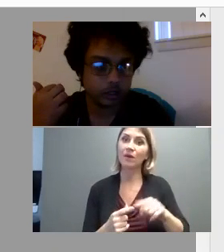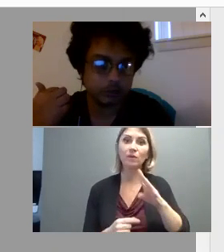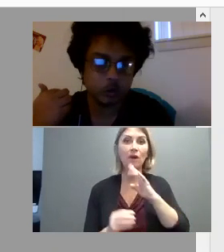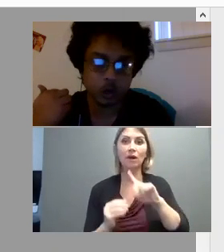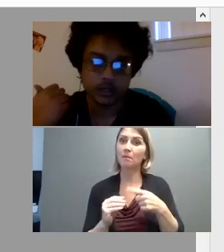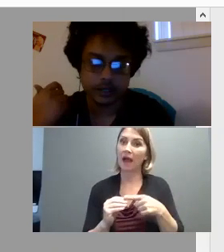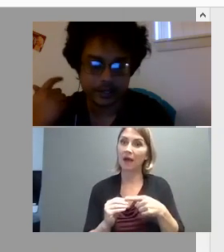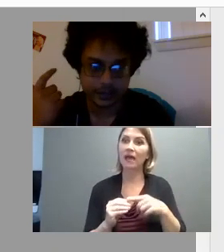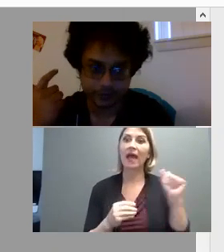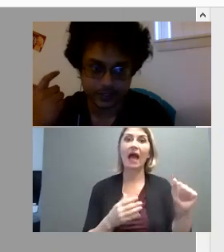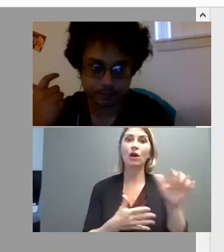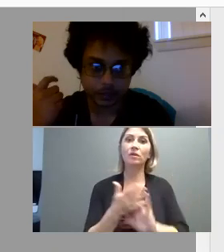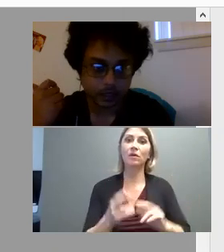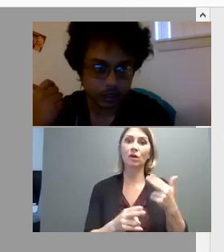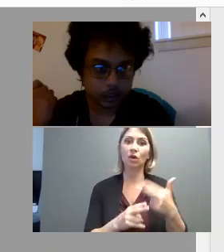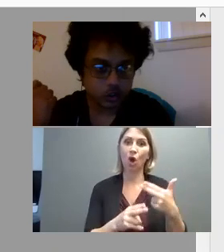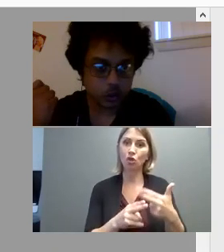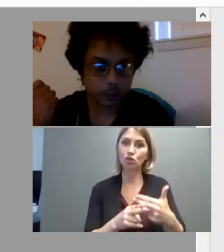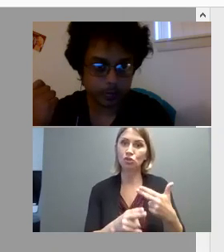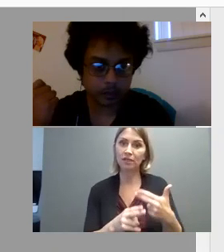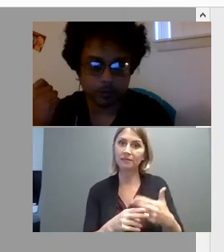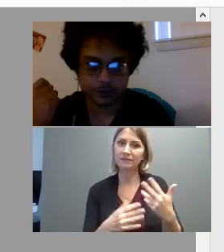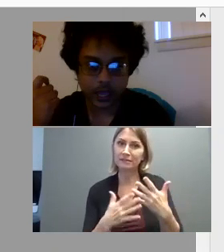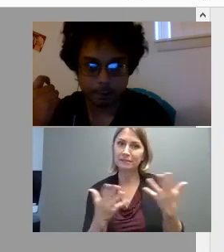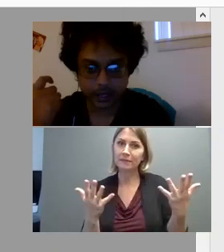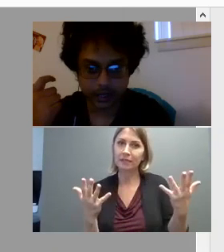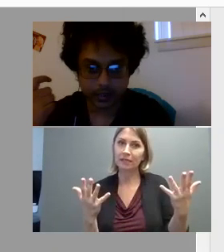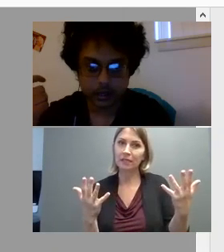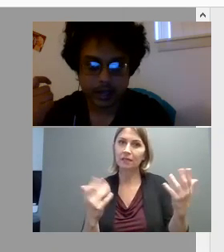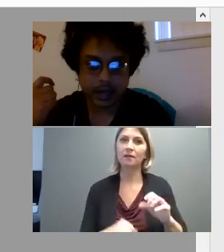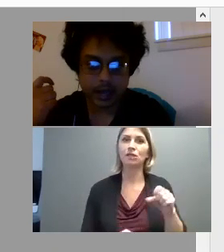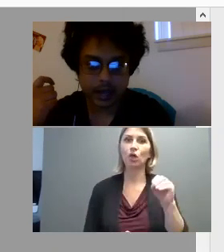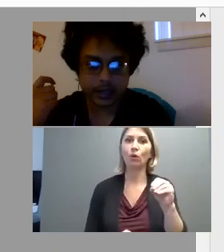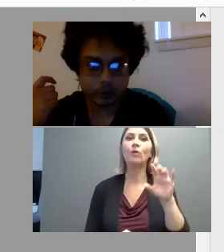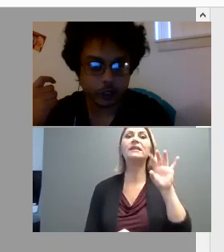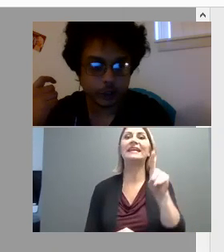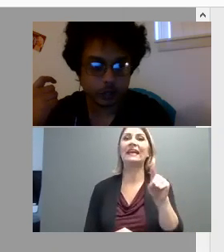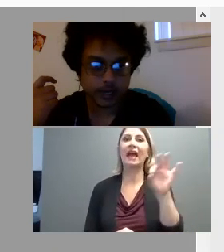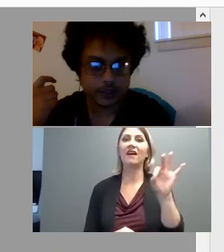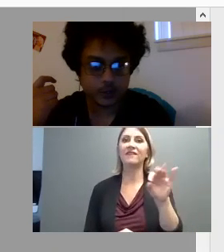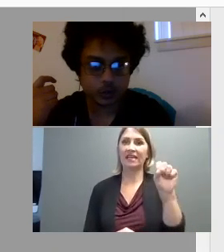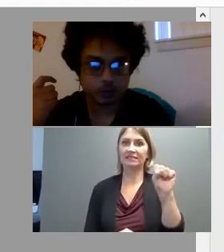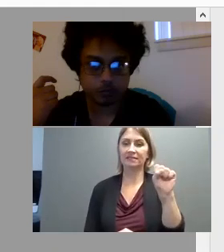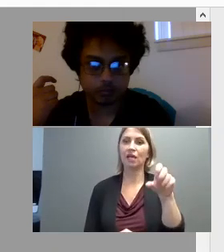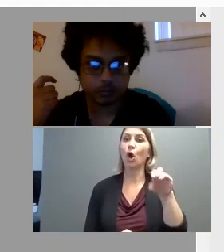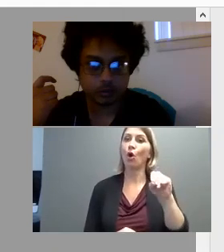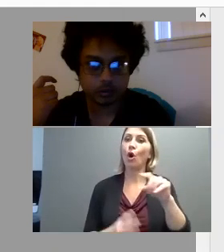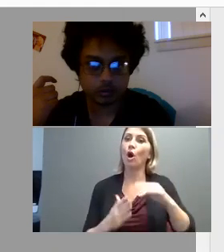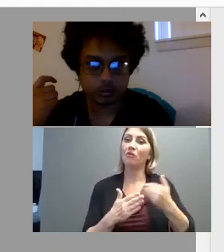about an algorithm called DFS. So before I begin, I want you guys